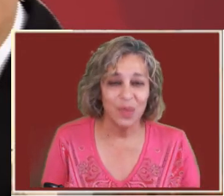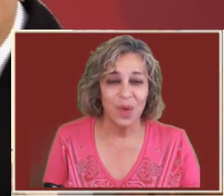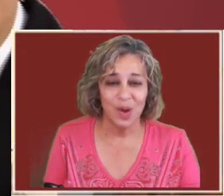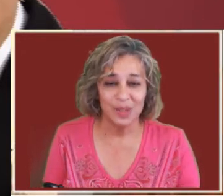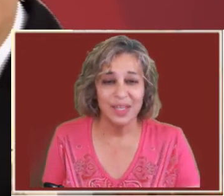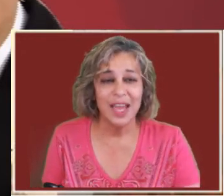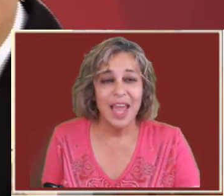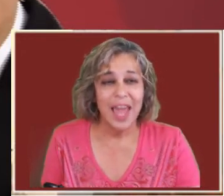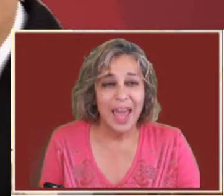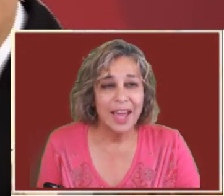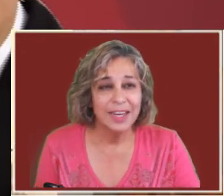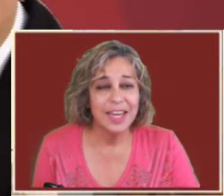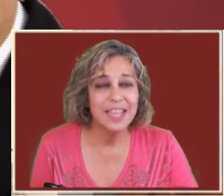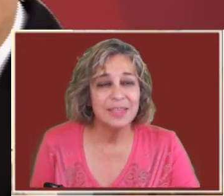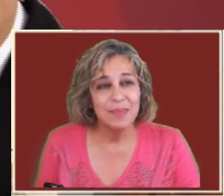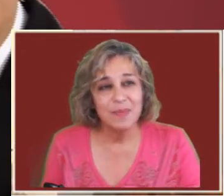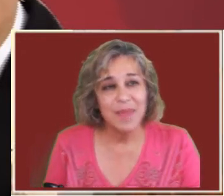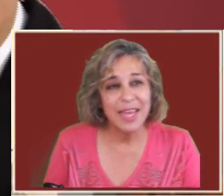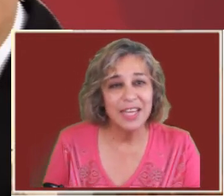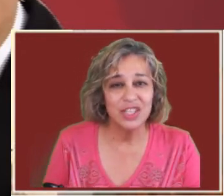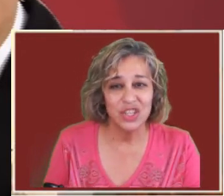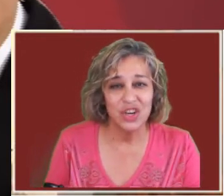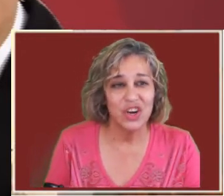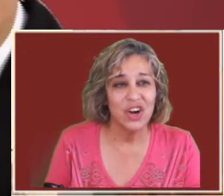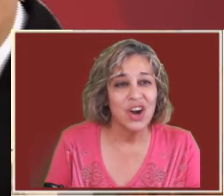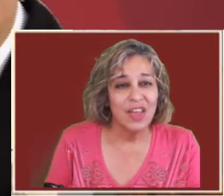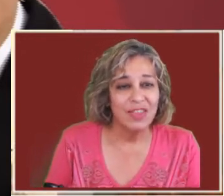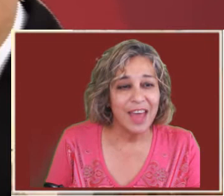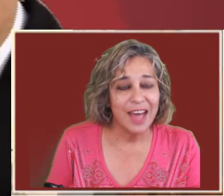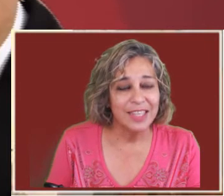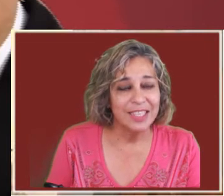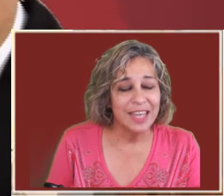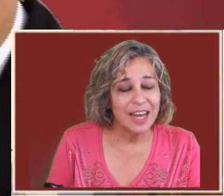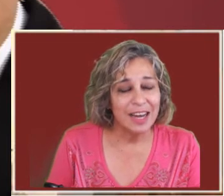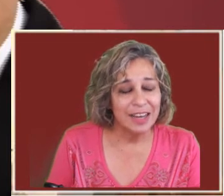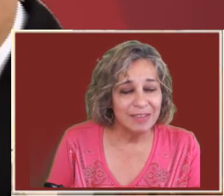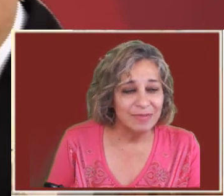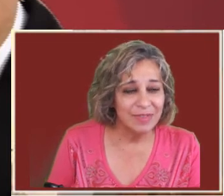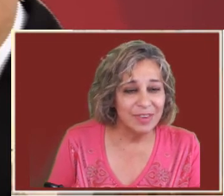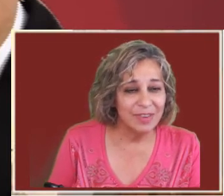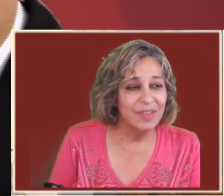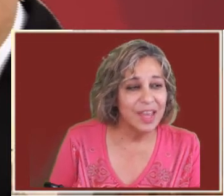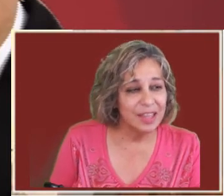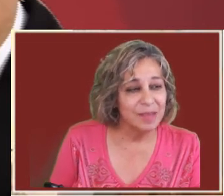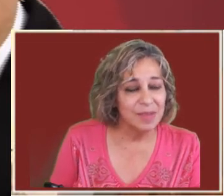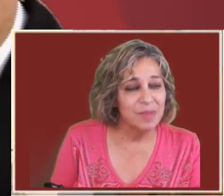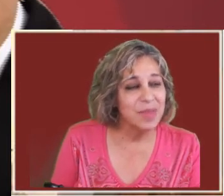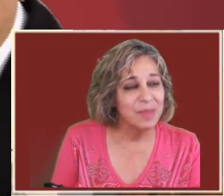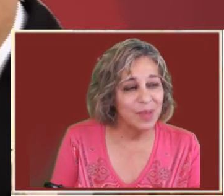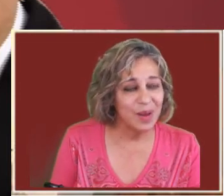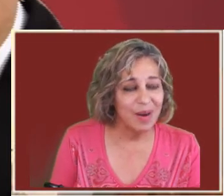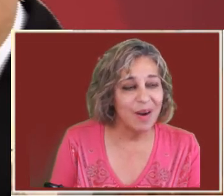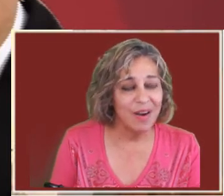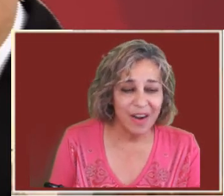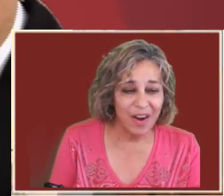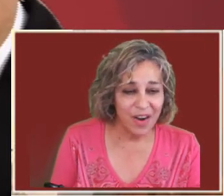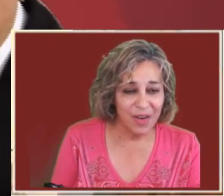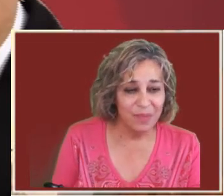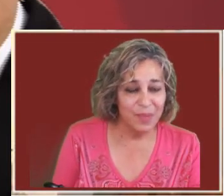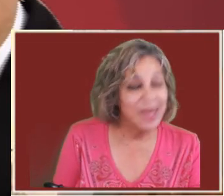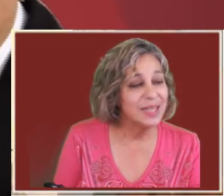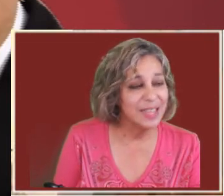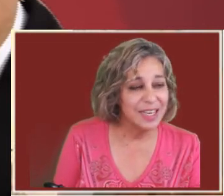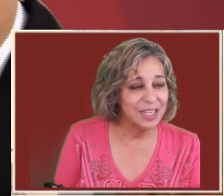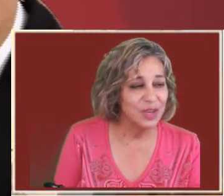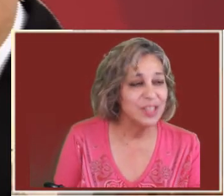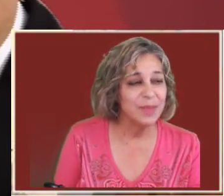around the world. And he's making sure that the people are